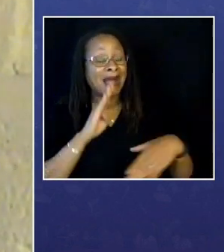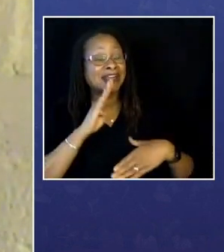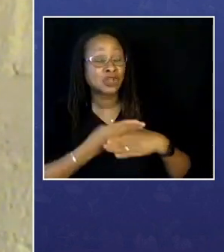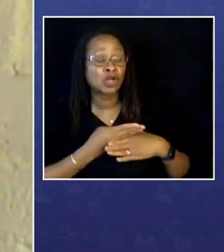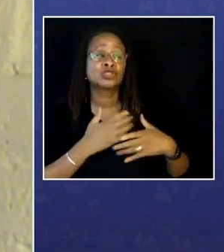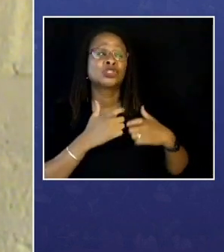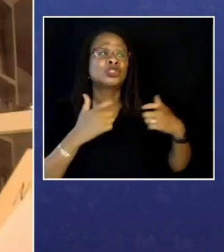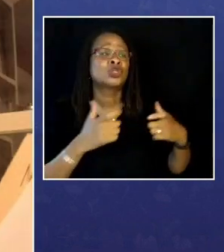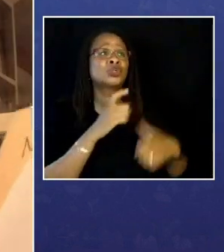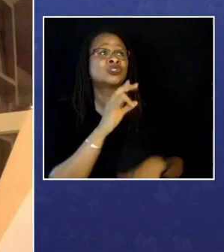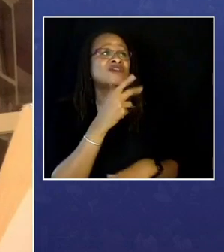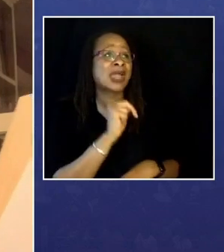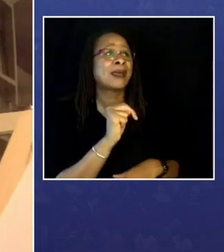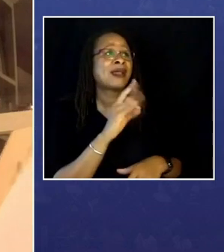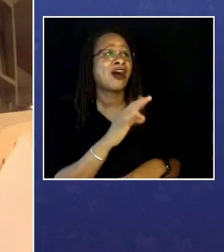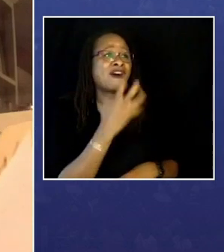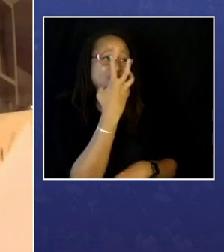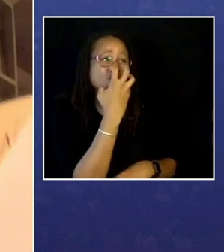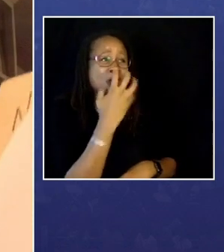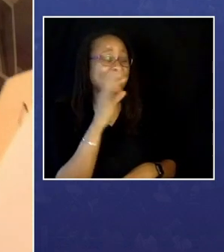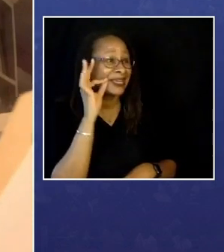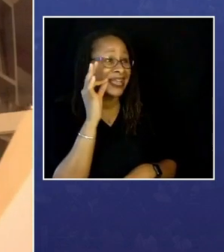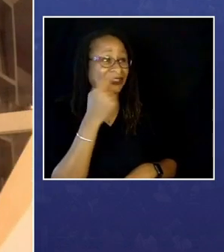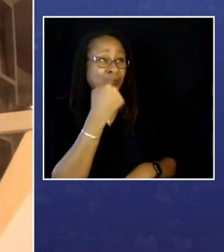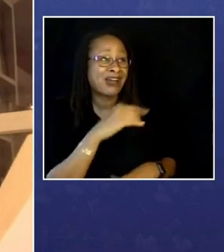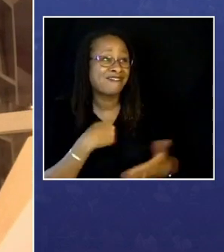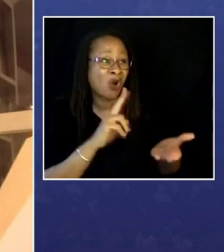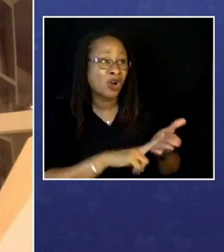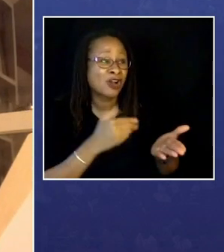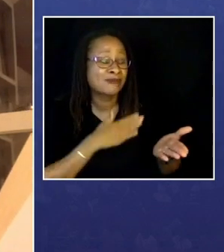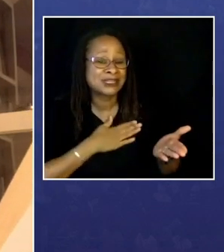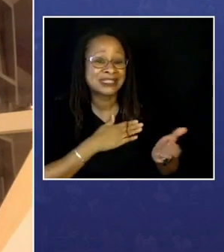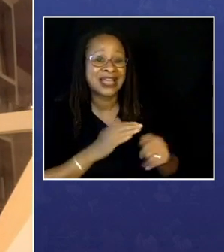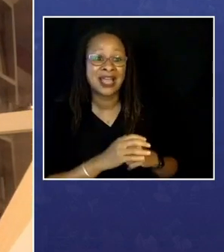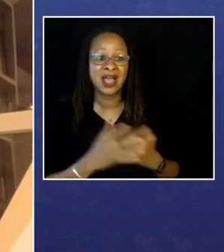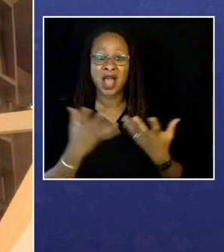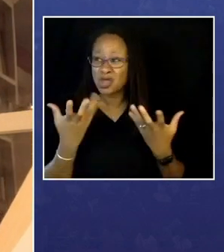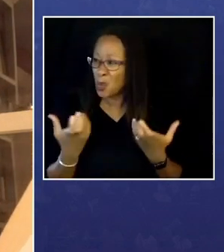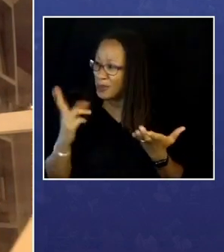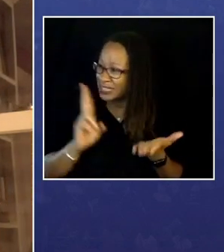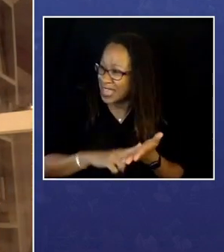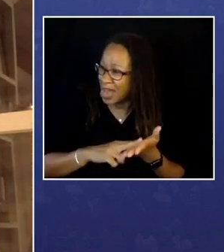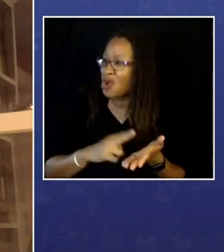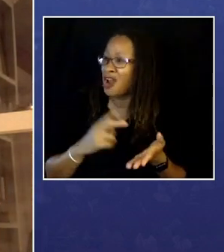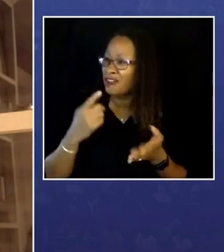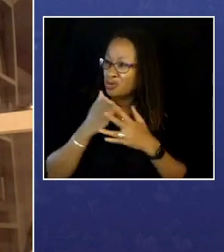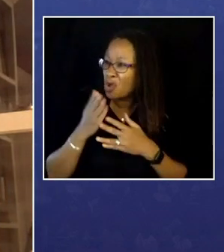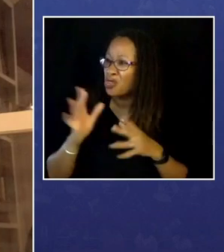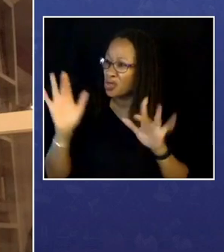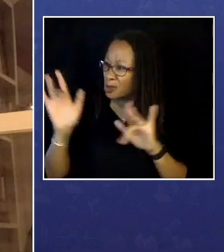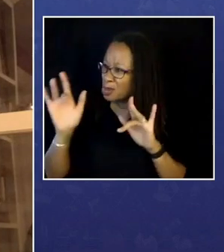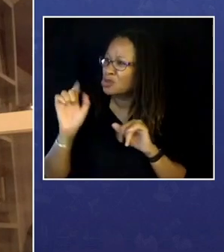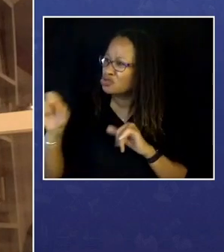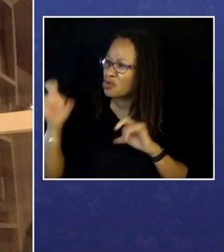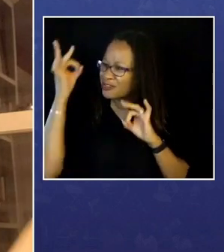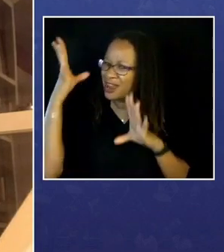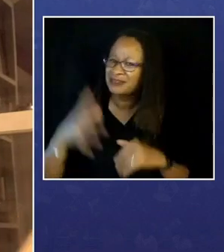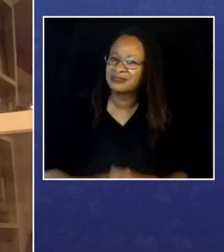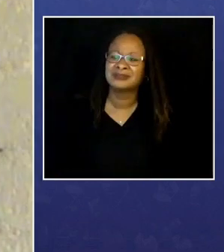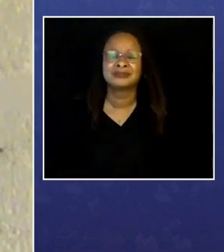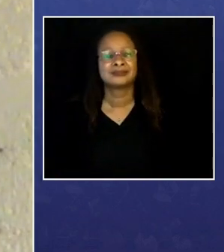My daughter's a huge fan of Grumpy Cat. Could I please just have an autograph on her? You want me to sign an autograph through the computer? You're